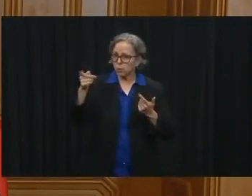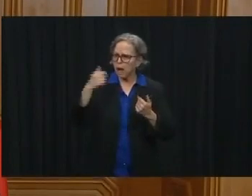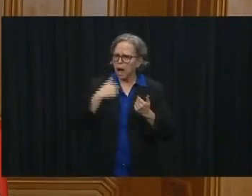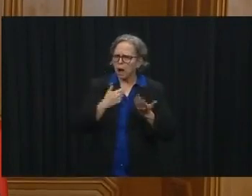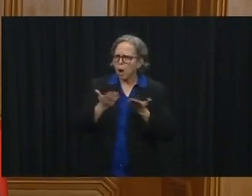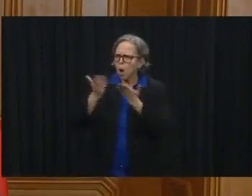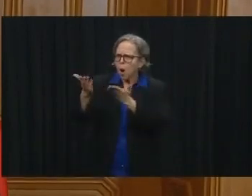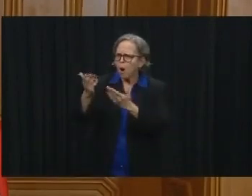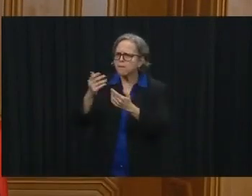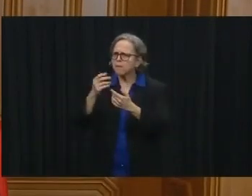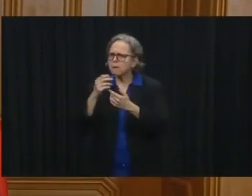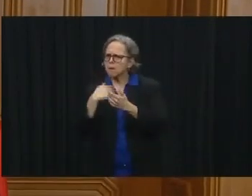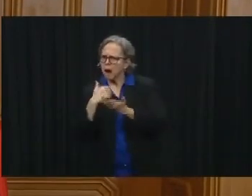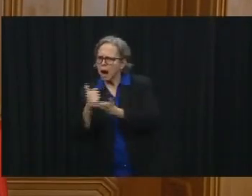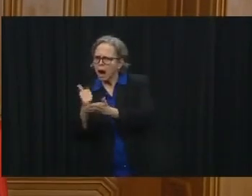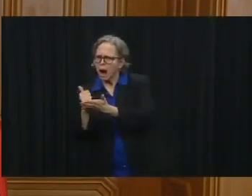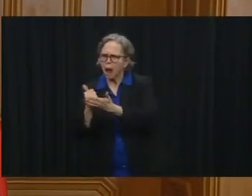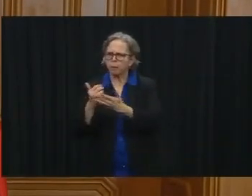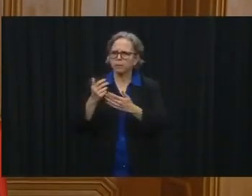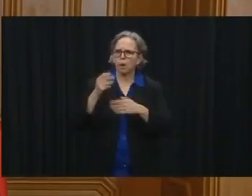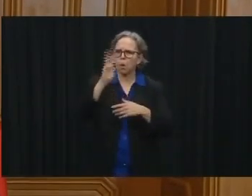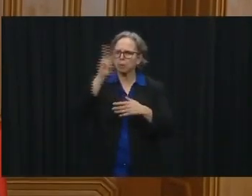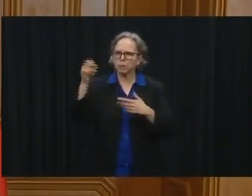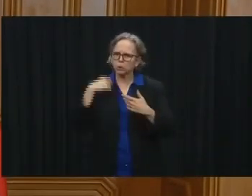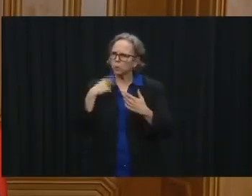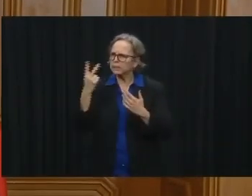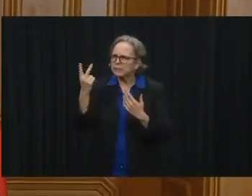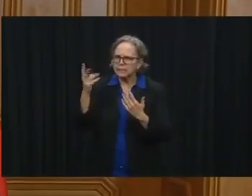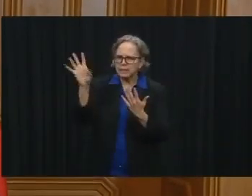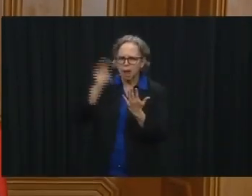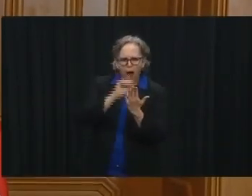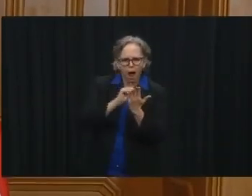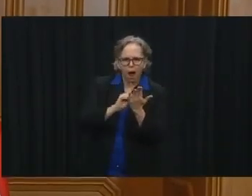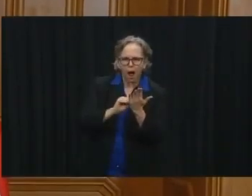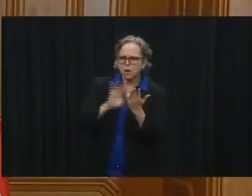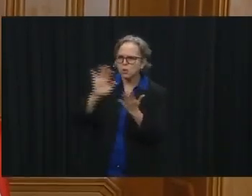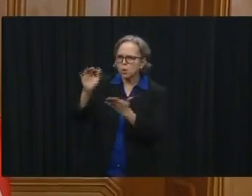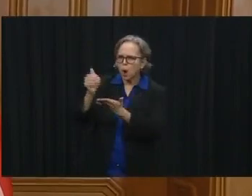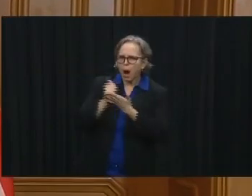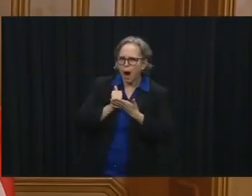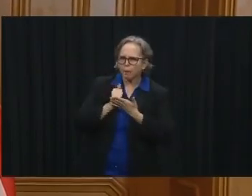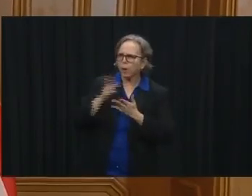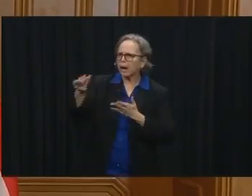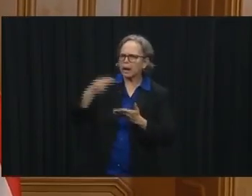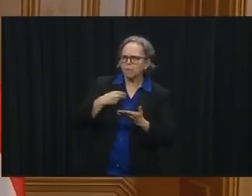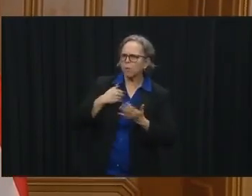take advantage of your generosity and take advantage of what you want to donate.